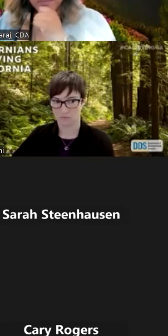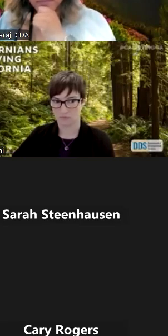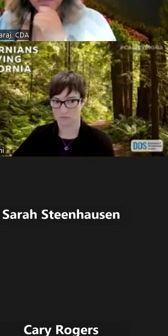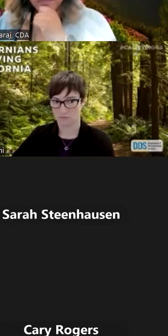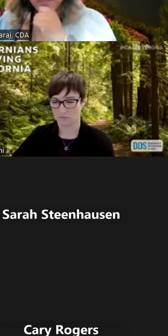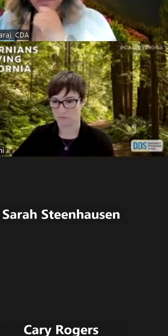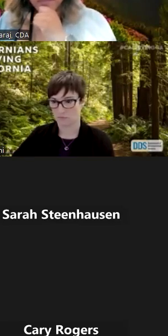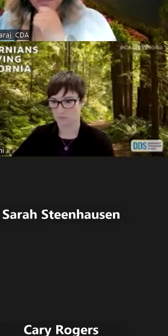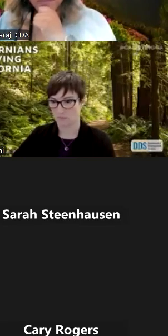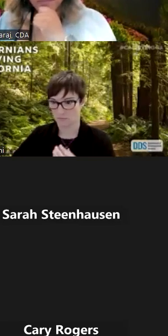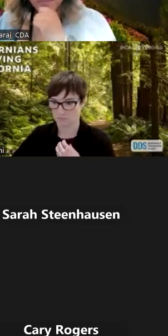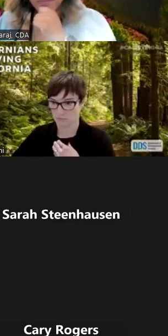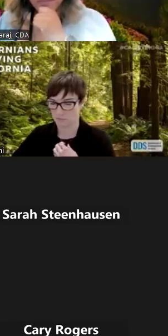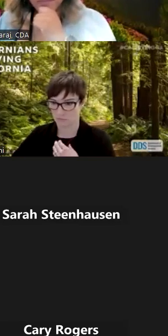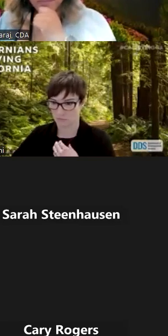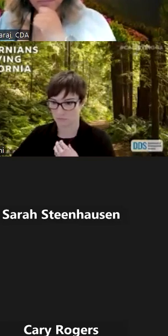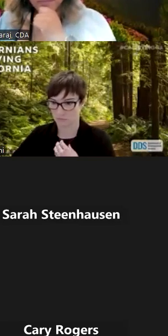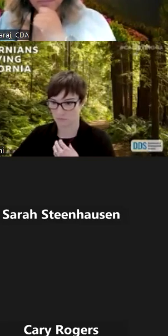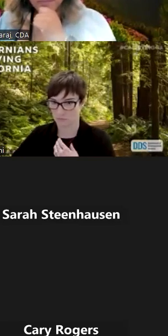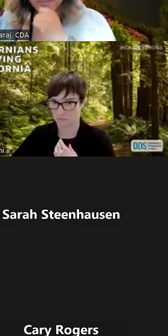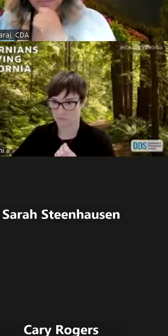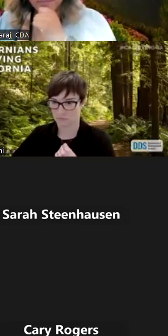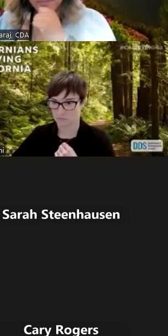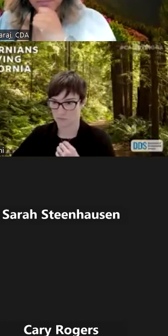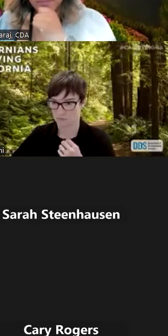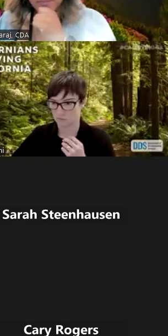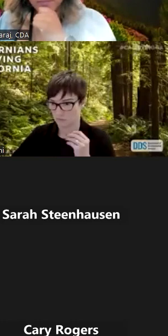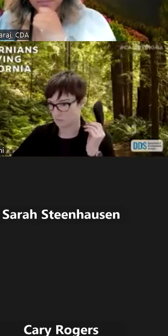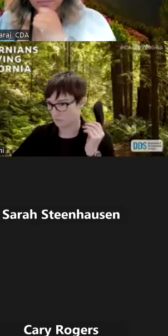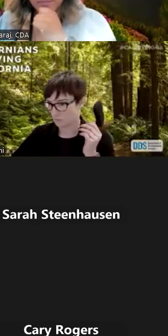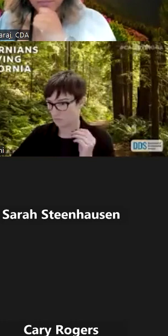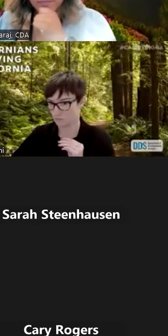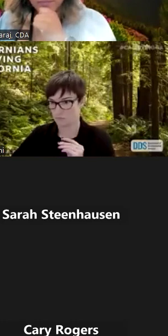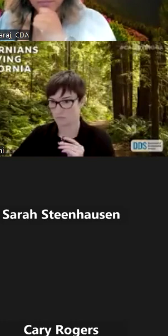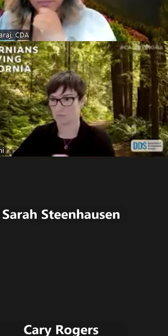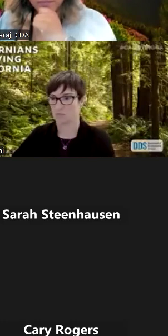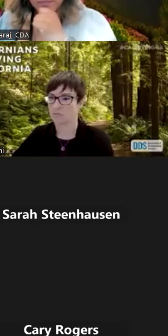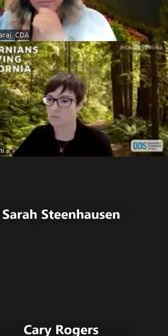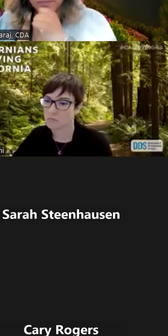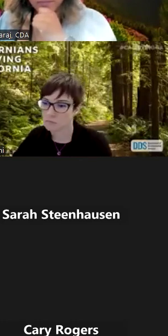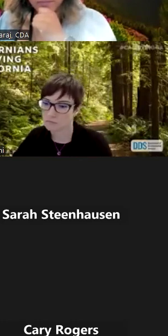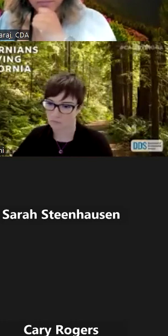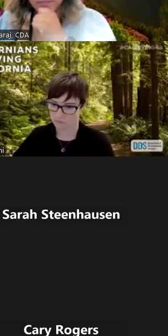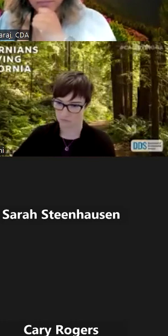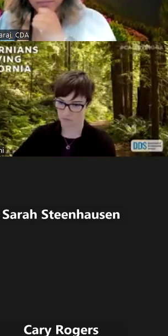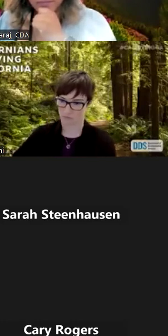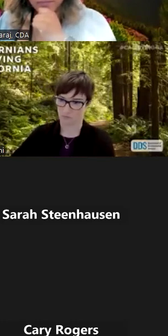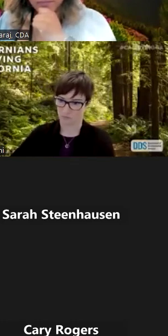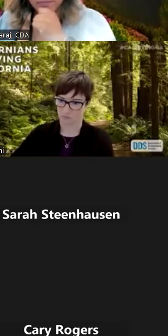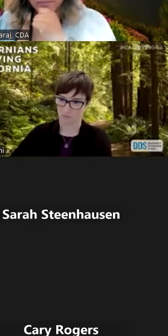Studarus. I didn't hear any comments about the new dementia guide program available via Original